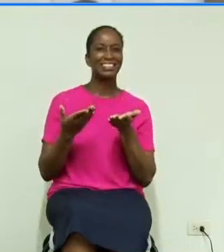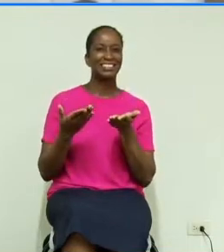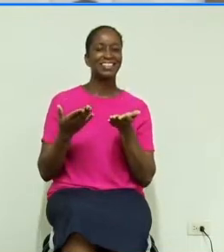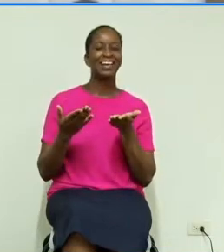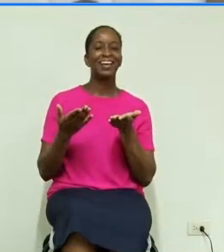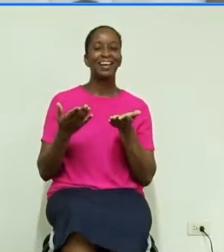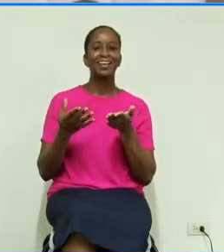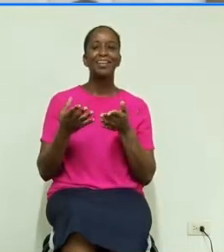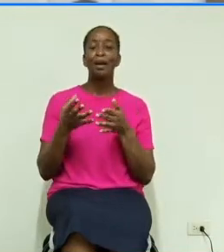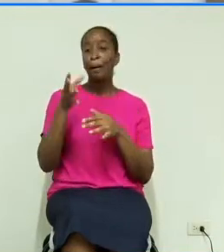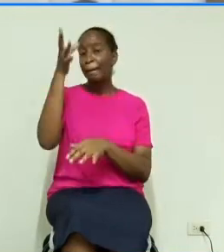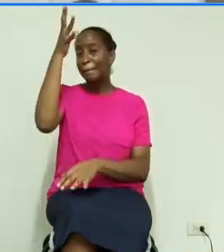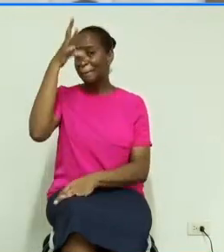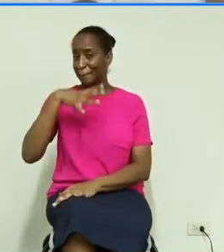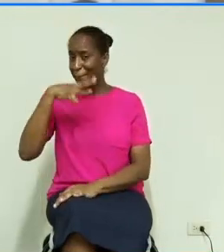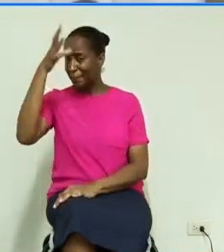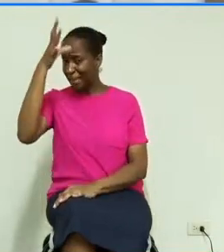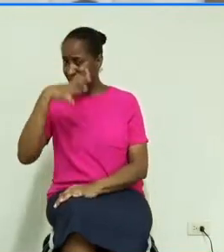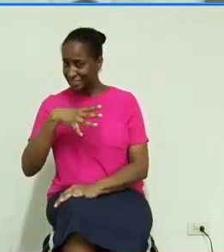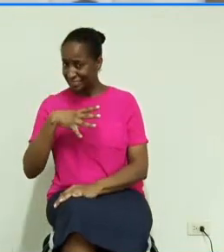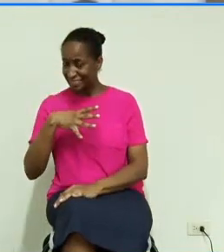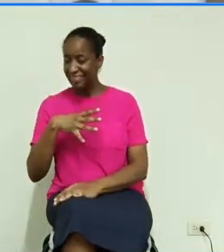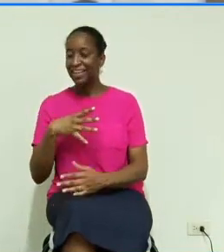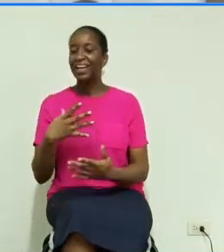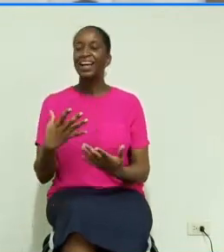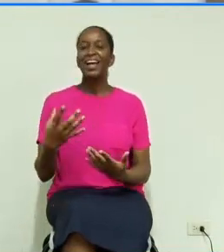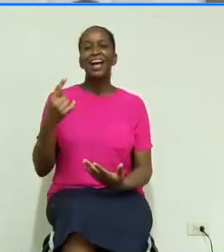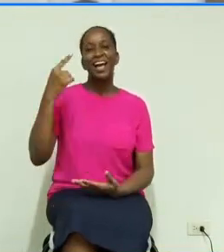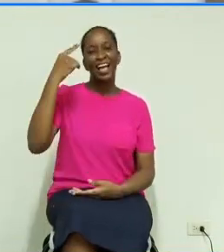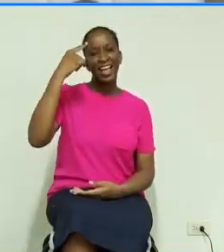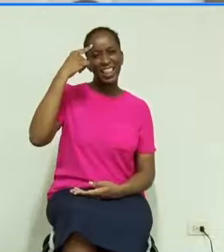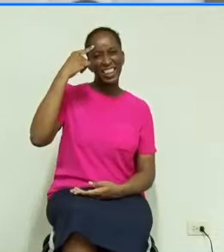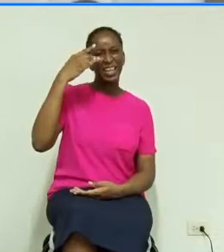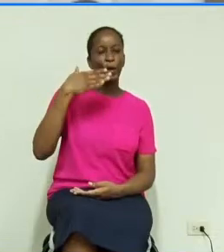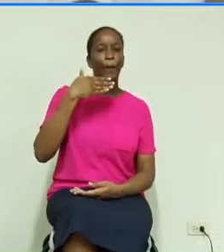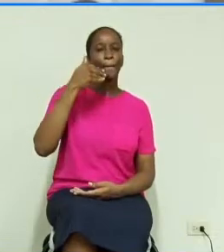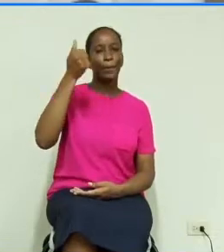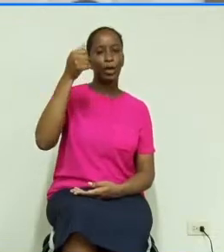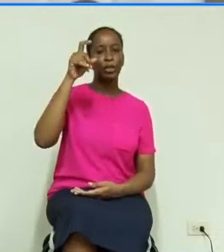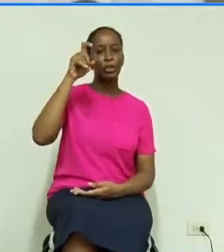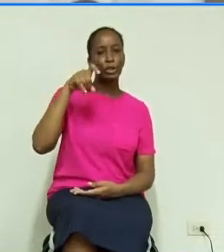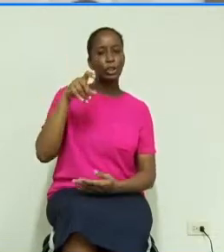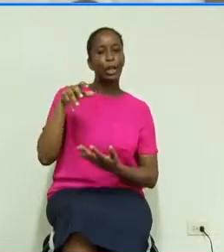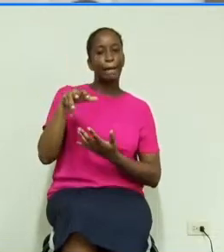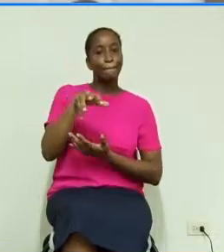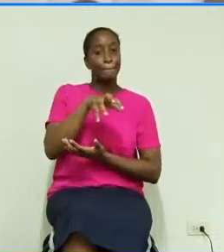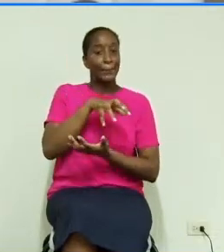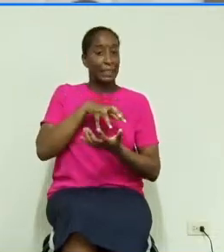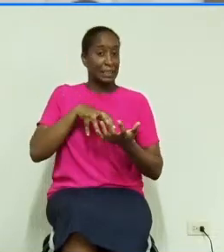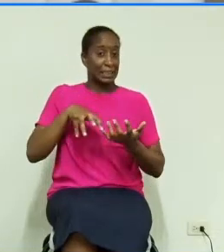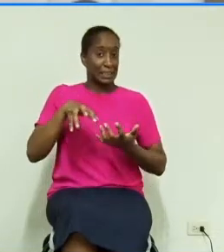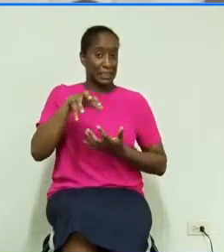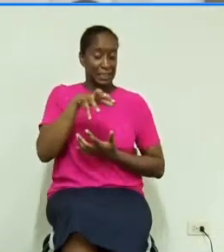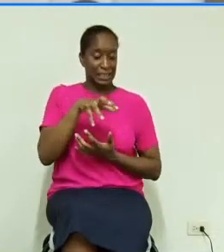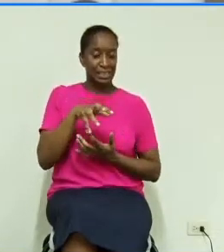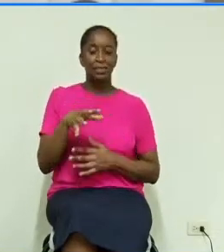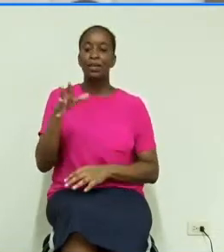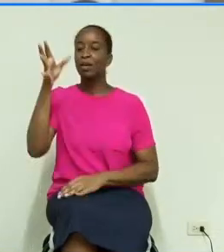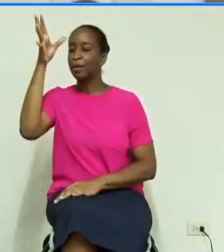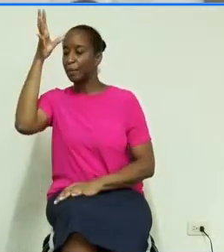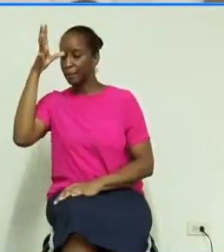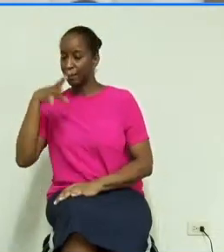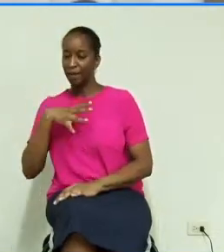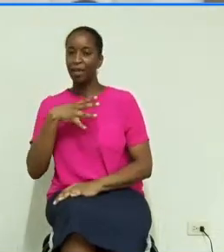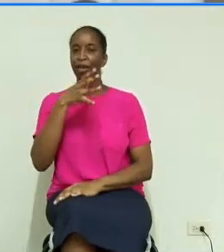think that it would be more useful if diversity is reflected in conversations and in